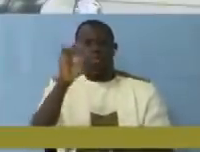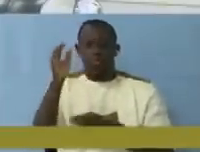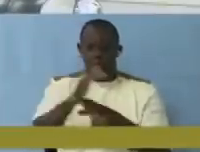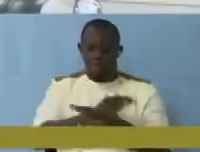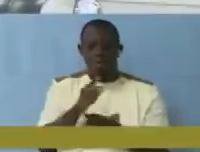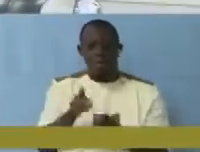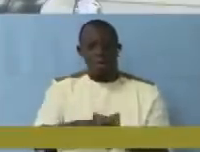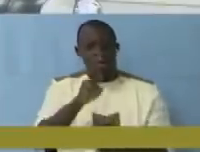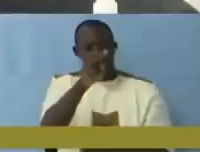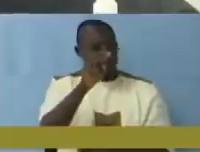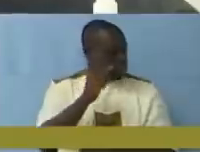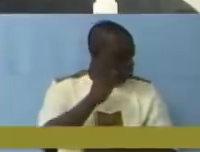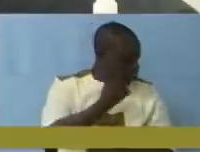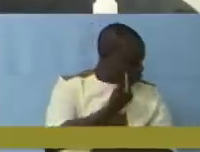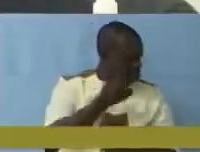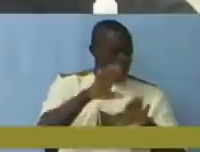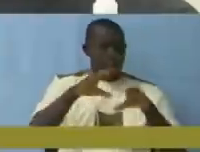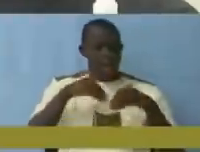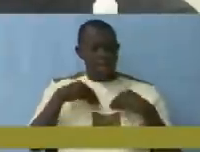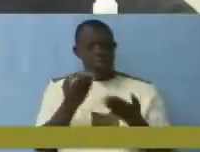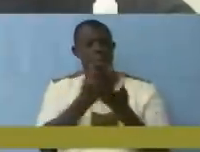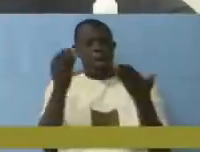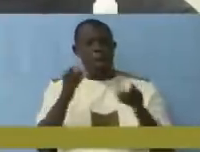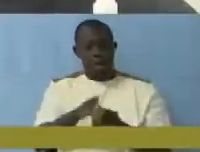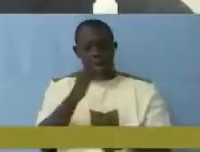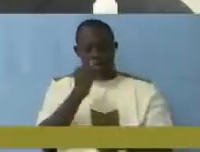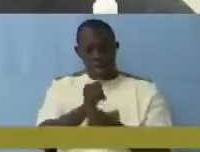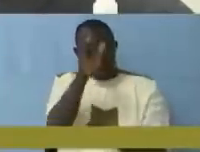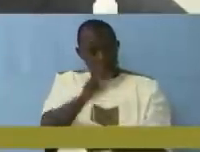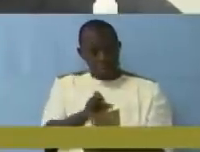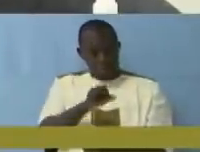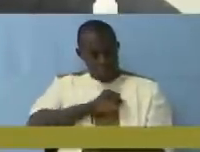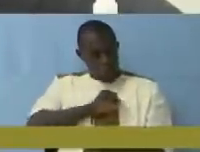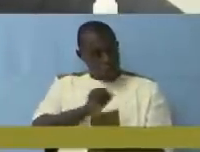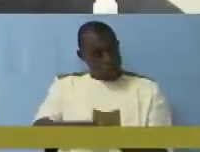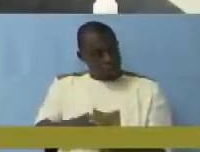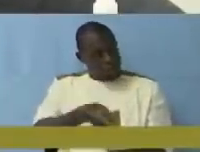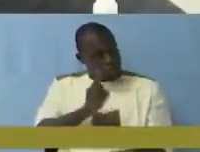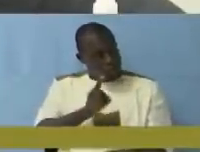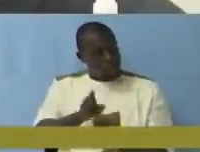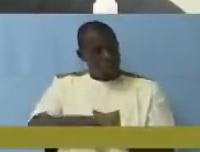You are ashamed to accept that you crossed this person's genitals with a stone.